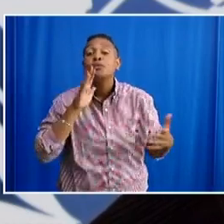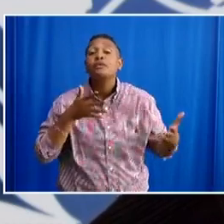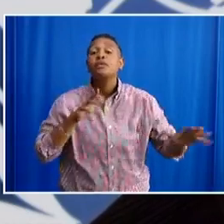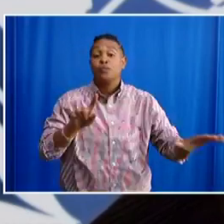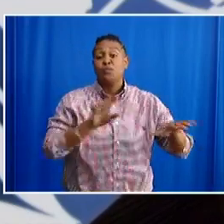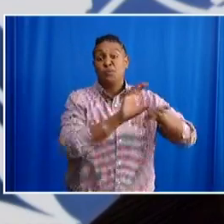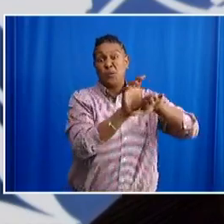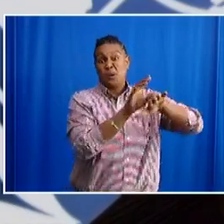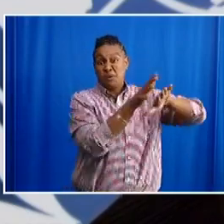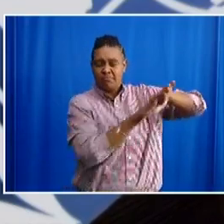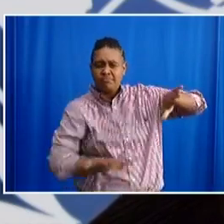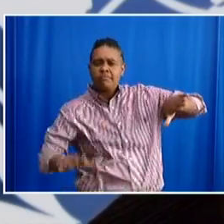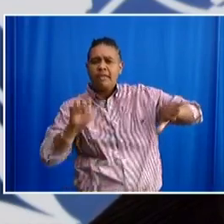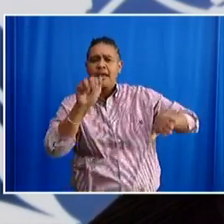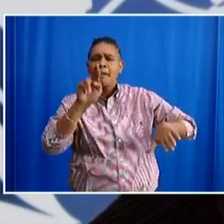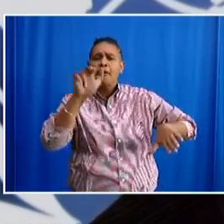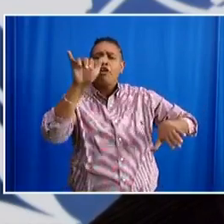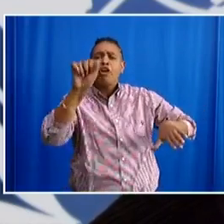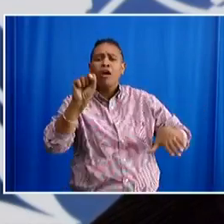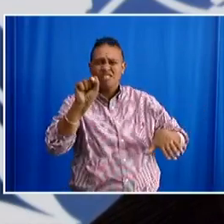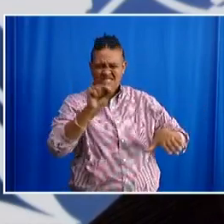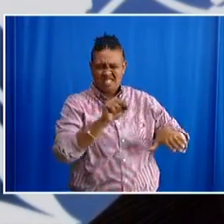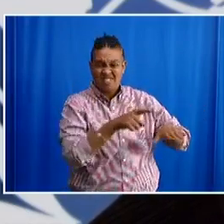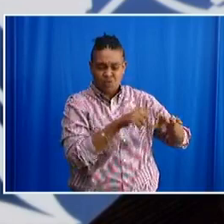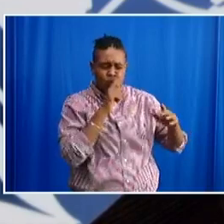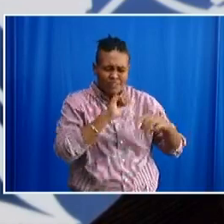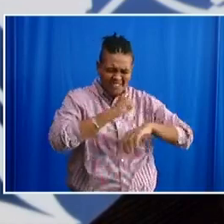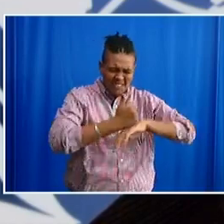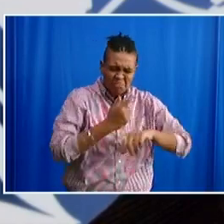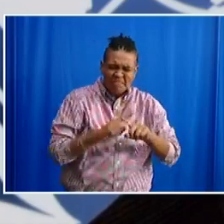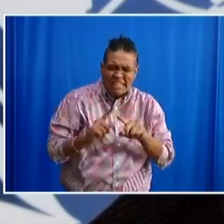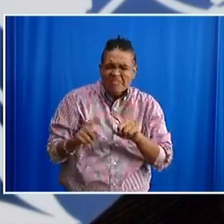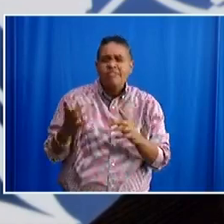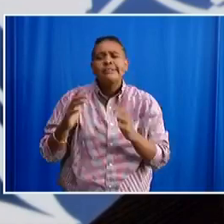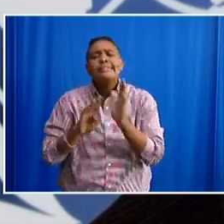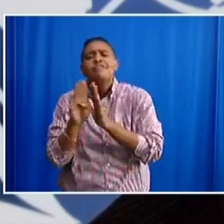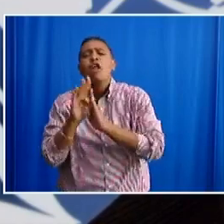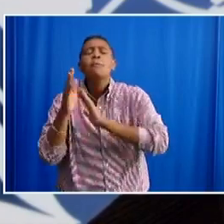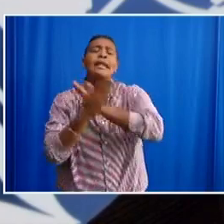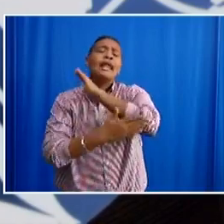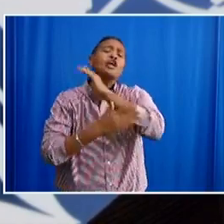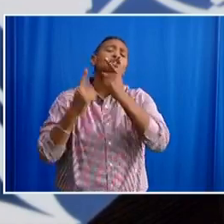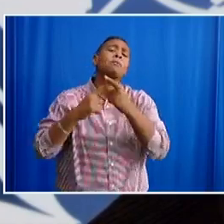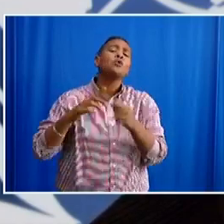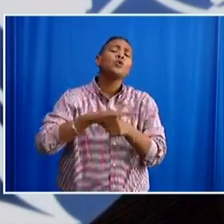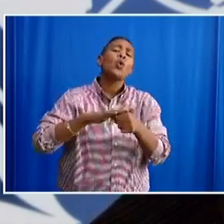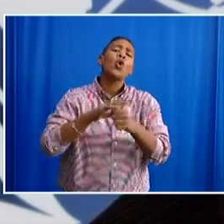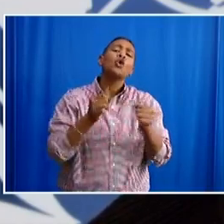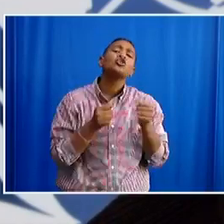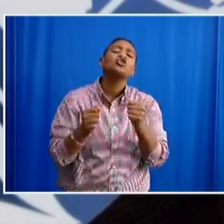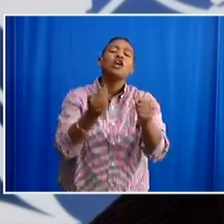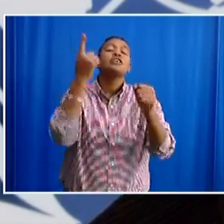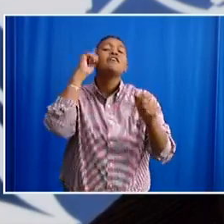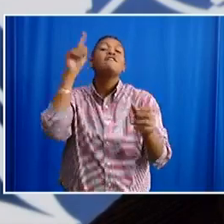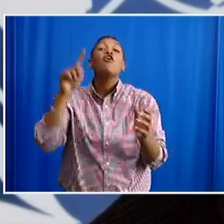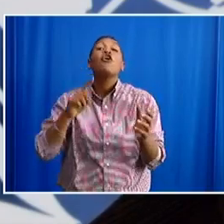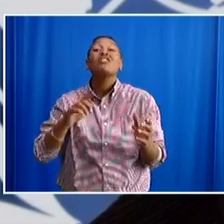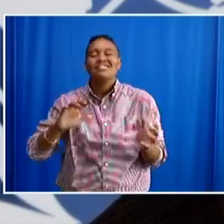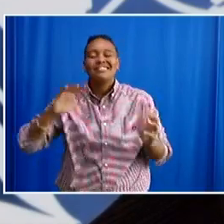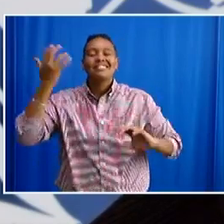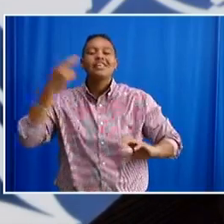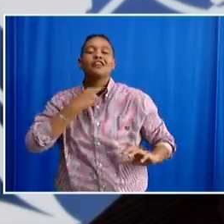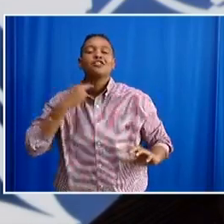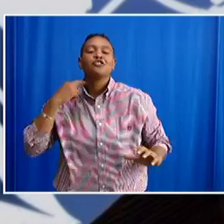to take stock of progress in developing national and local strategies for disaster risk